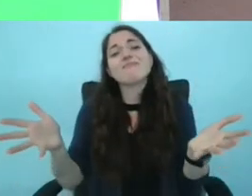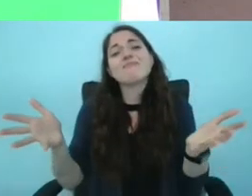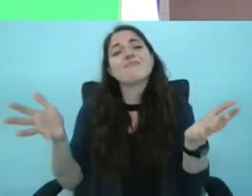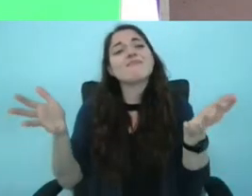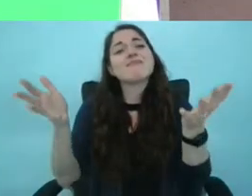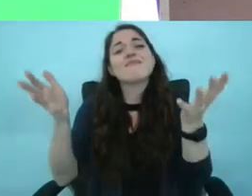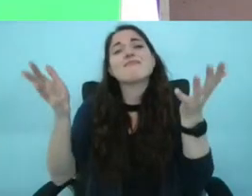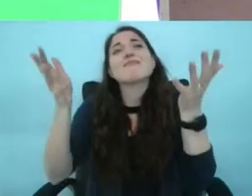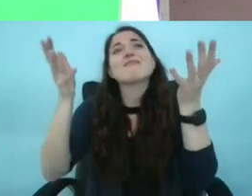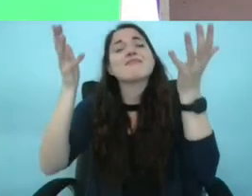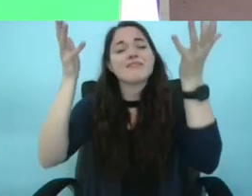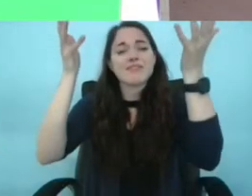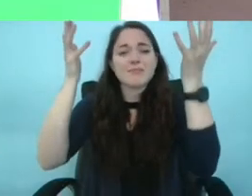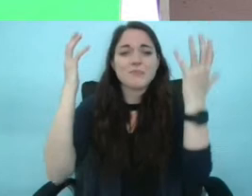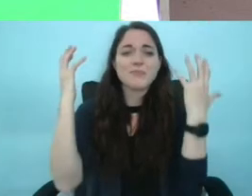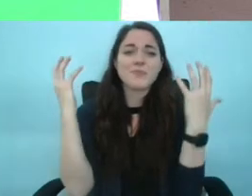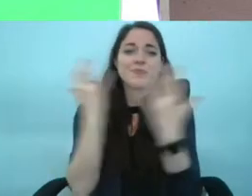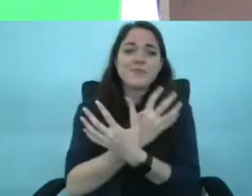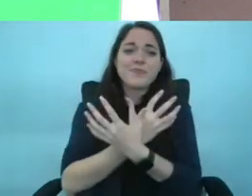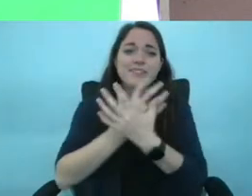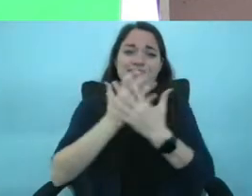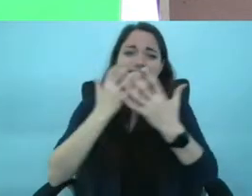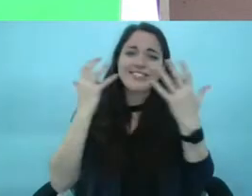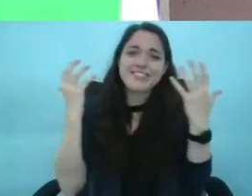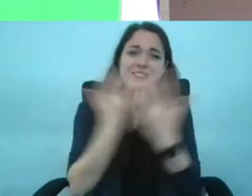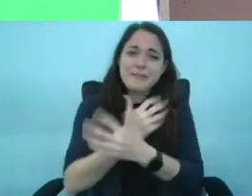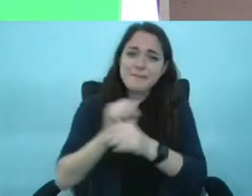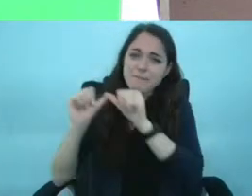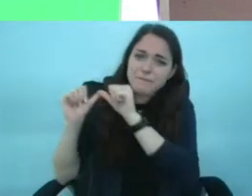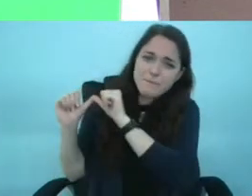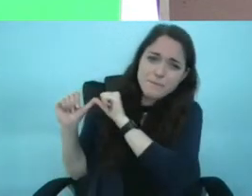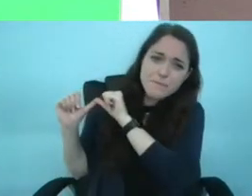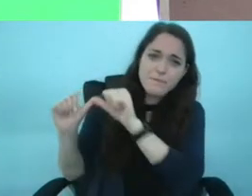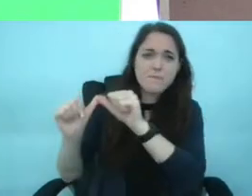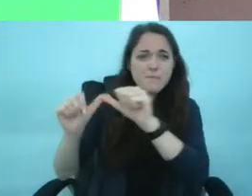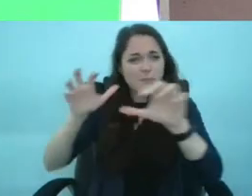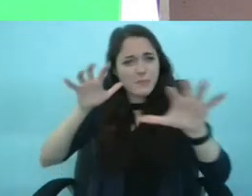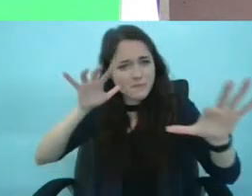listening skies. Let it resound loud as the